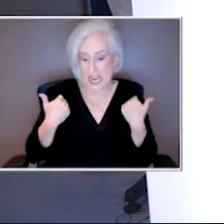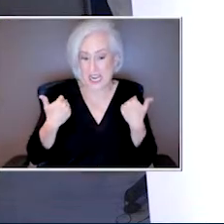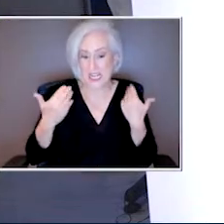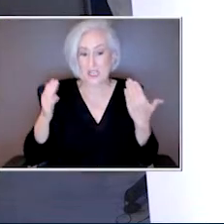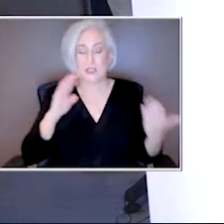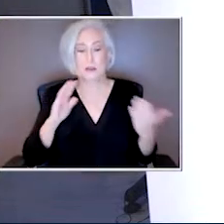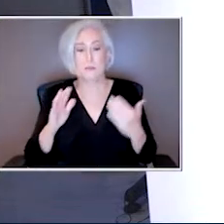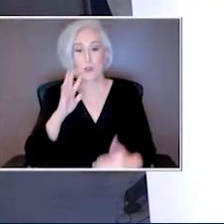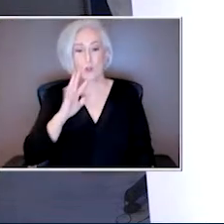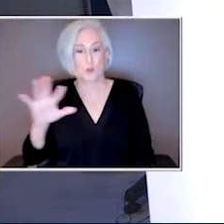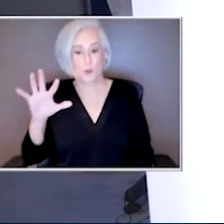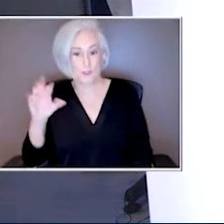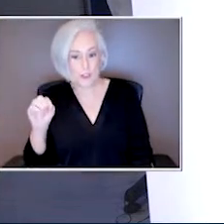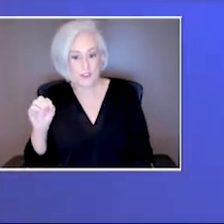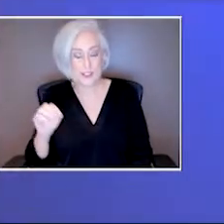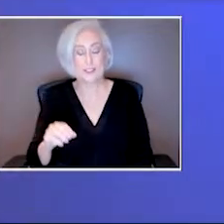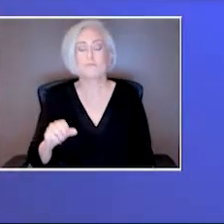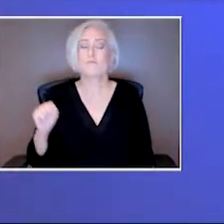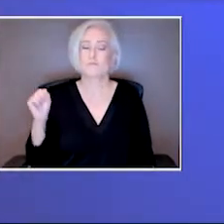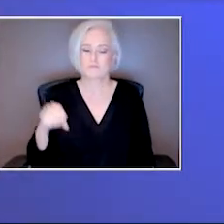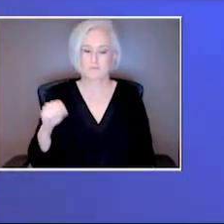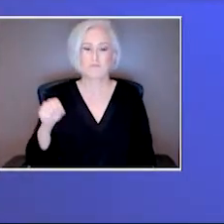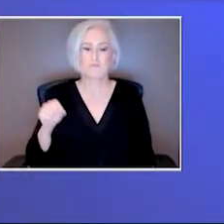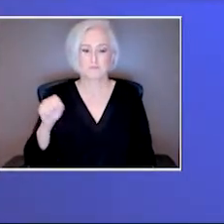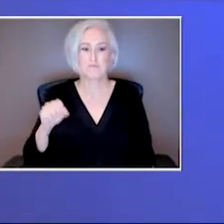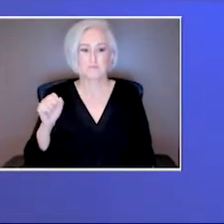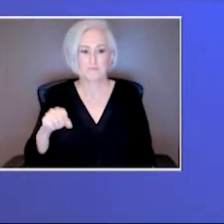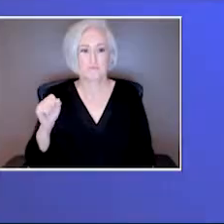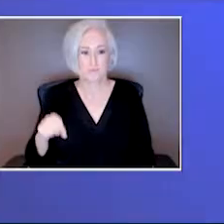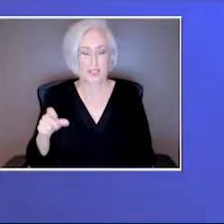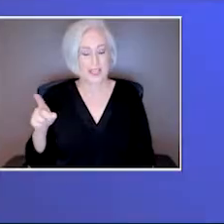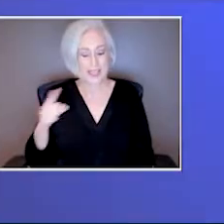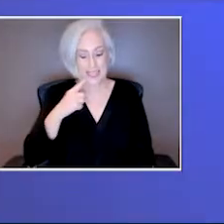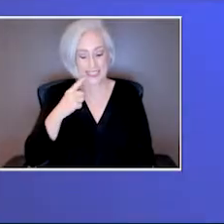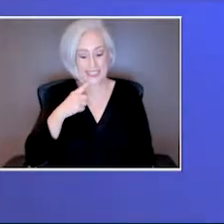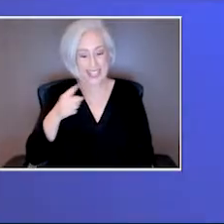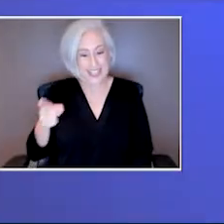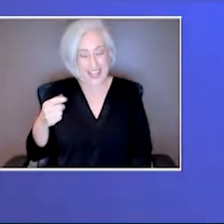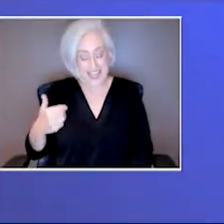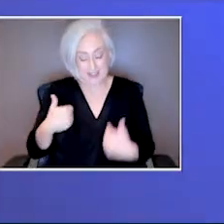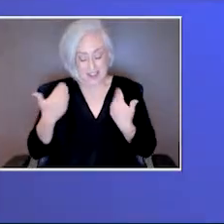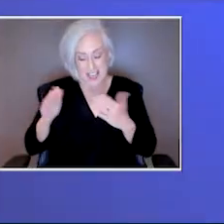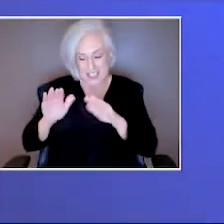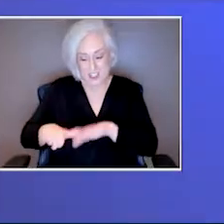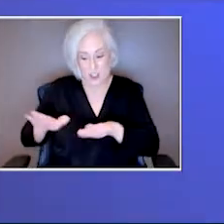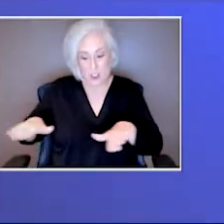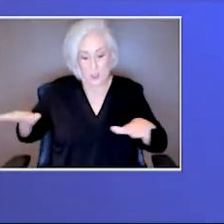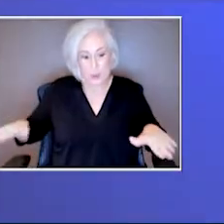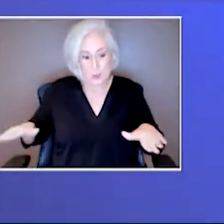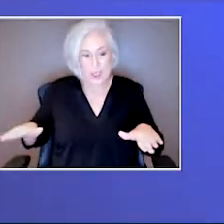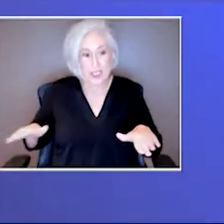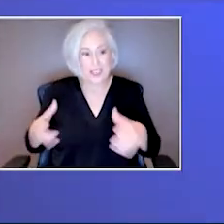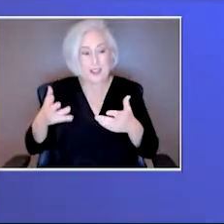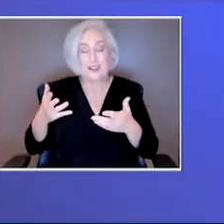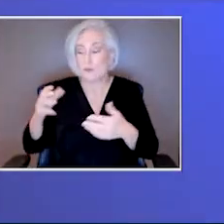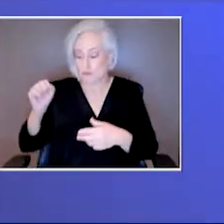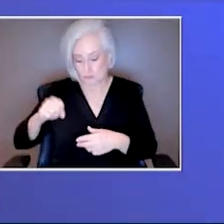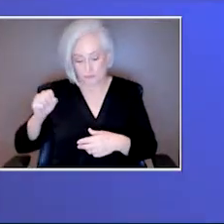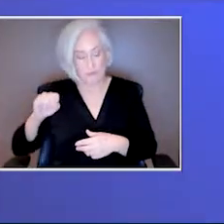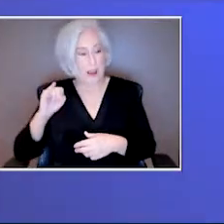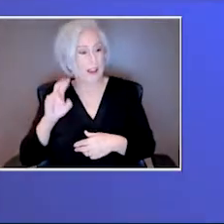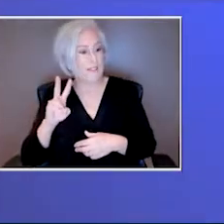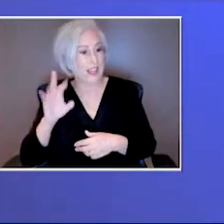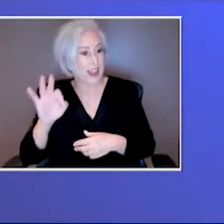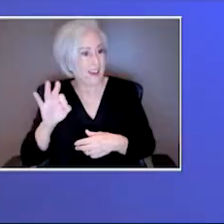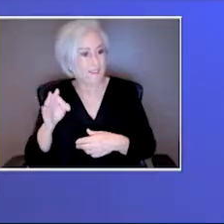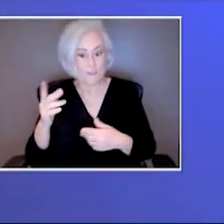50s. Yeah, absolutely. I mean, they reference, just having children, young children, and IVF. Trying to balance life. And do you want more kids?